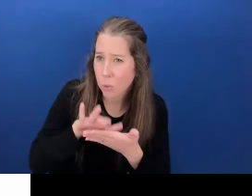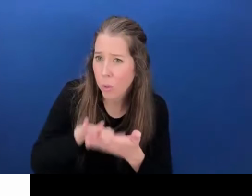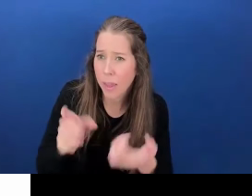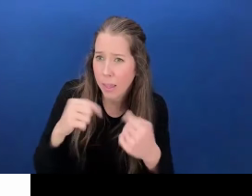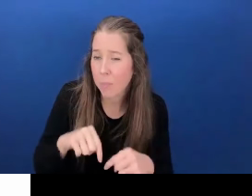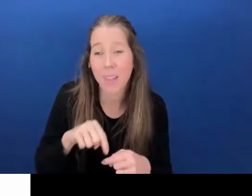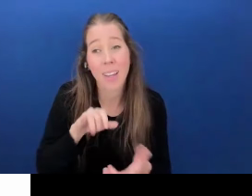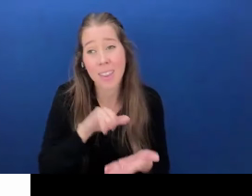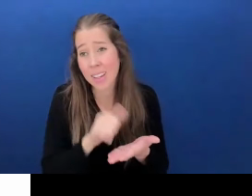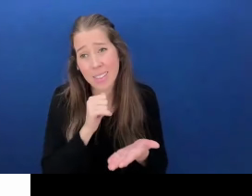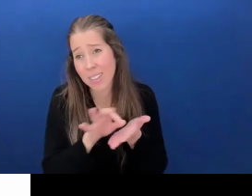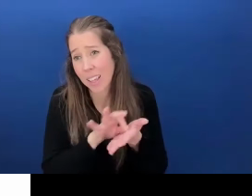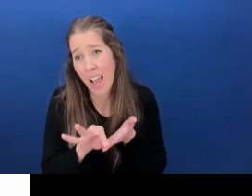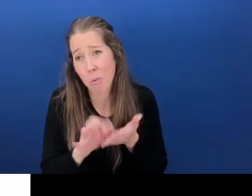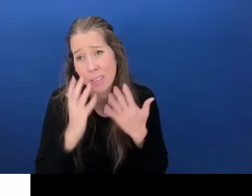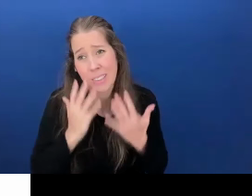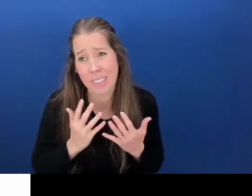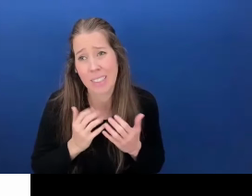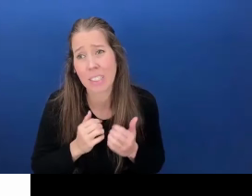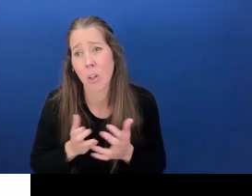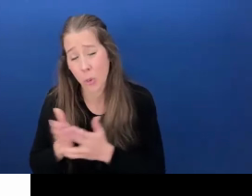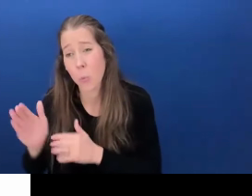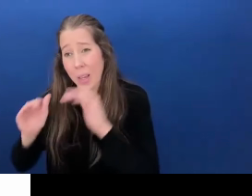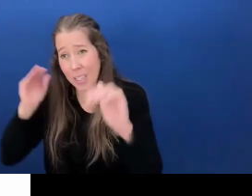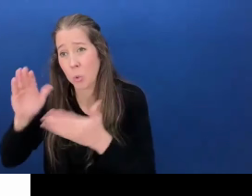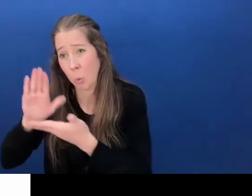Those don't count, unfortunately. It has to be through an adult school.